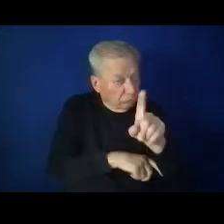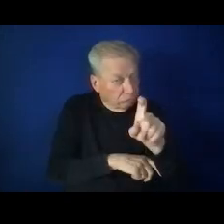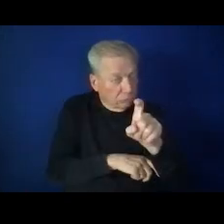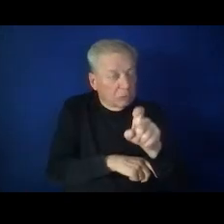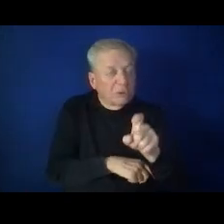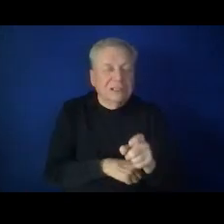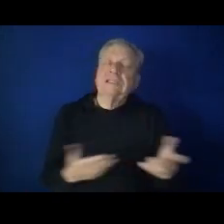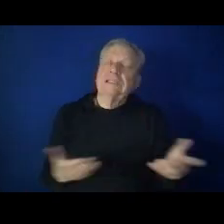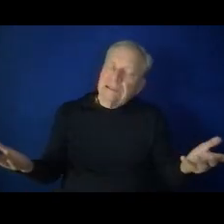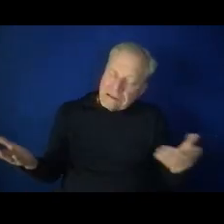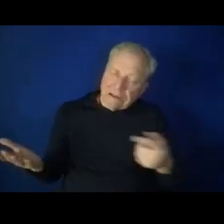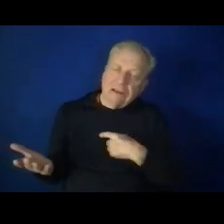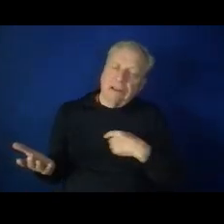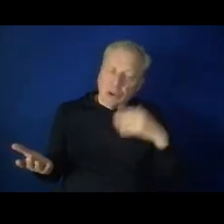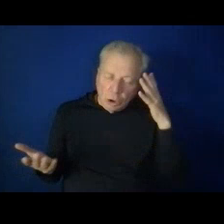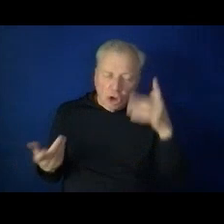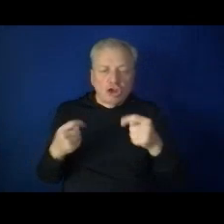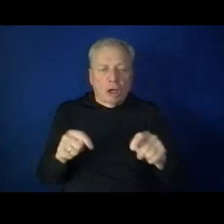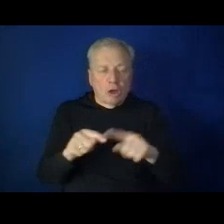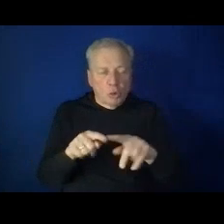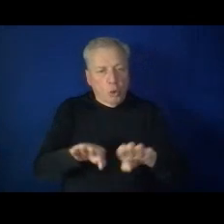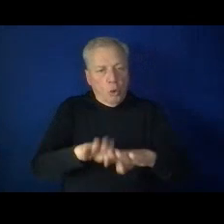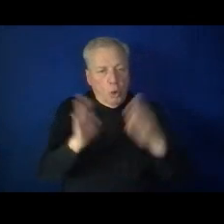We are going to try and open the